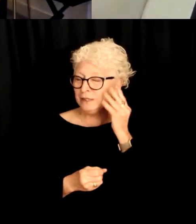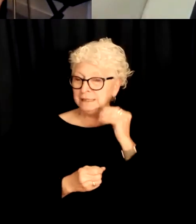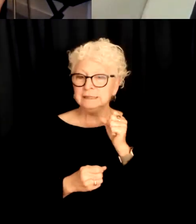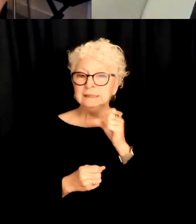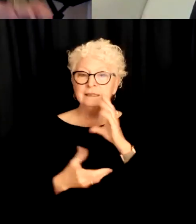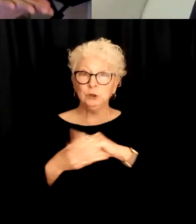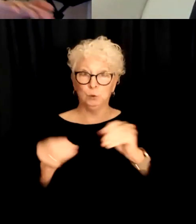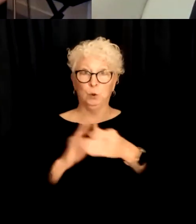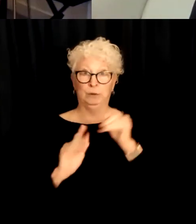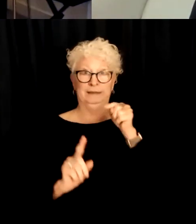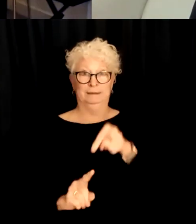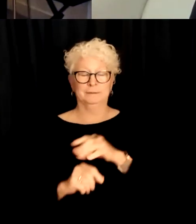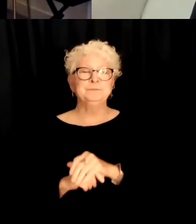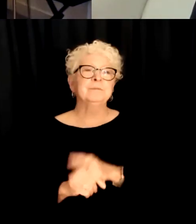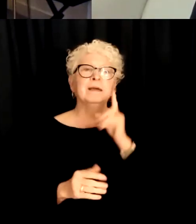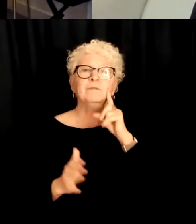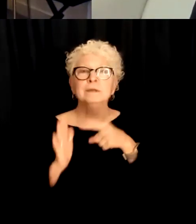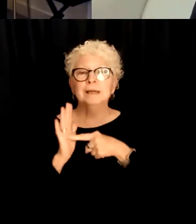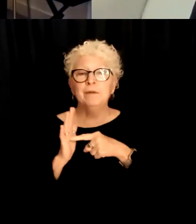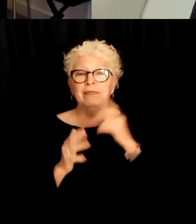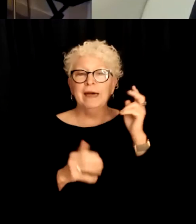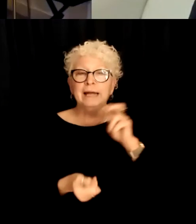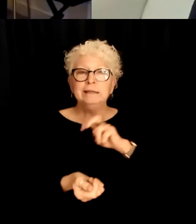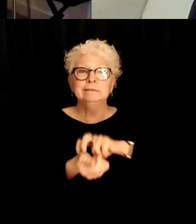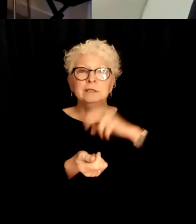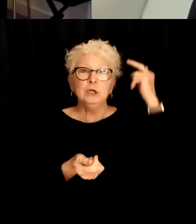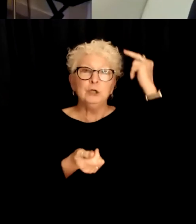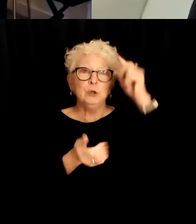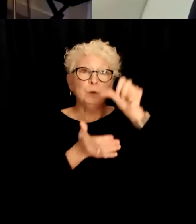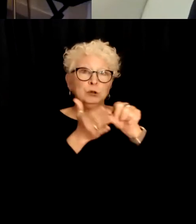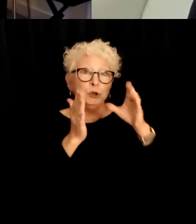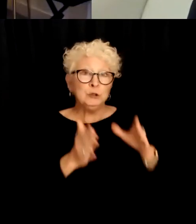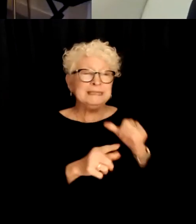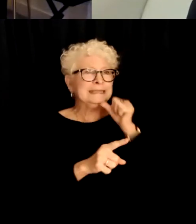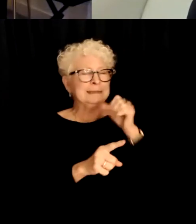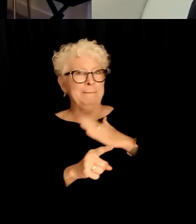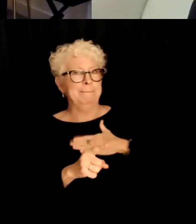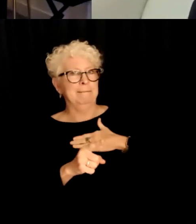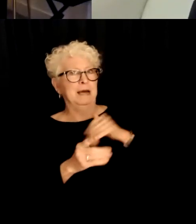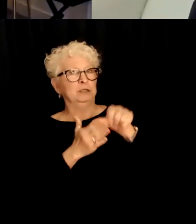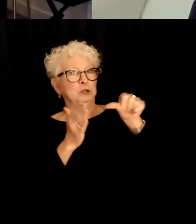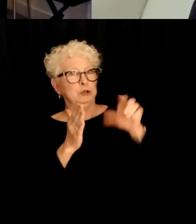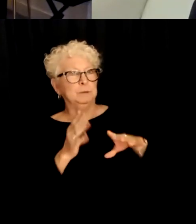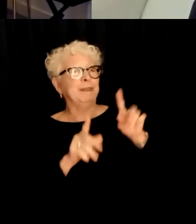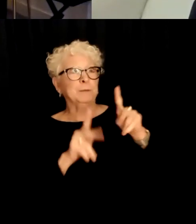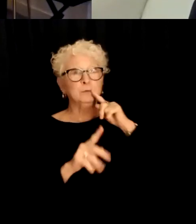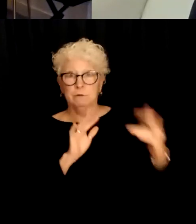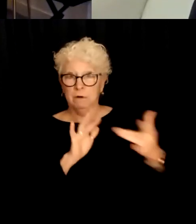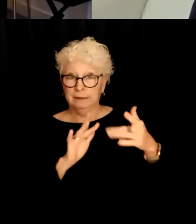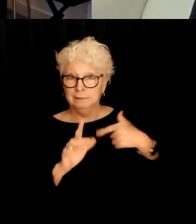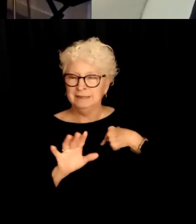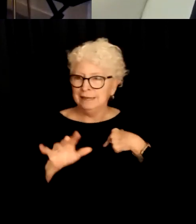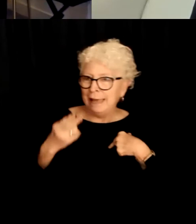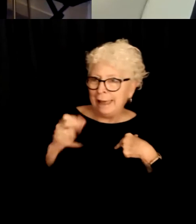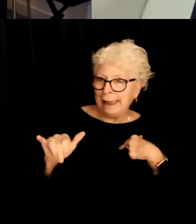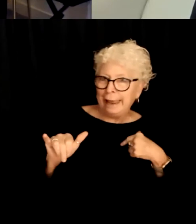this neurosurgeon who, by the way, wasn't the same person who performed surgery on me, but he is the person who reached out to me. And he,